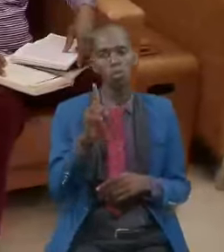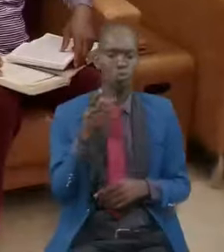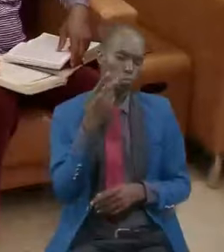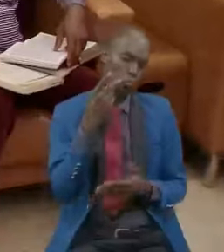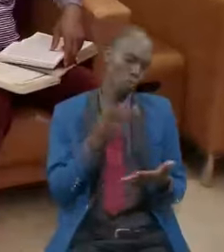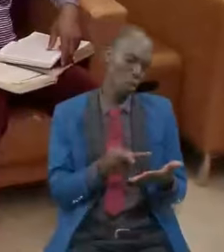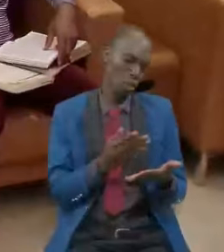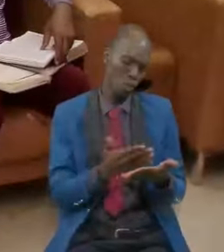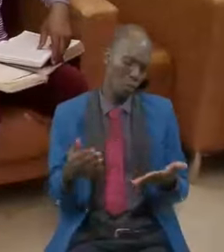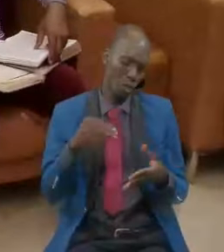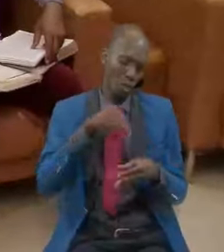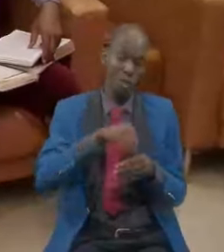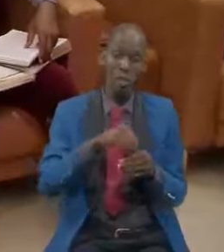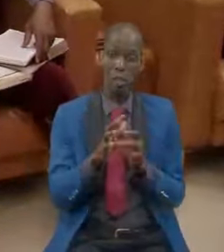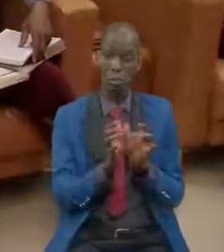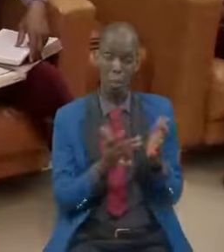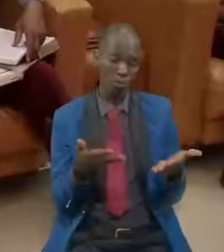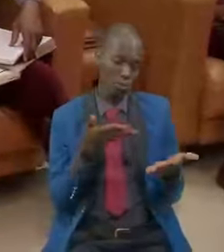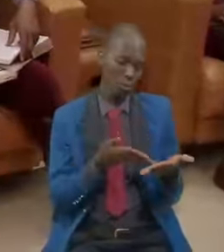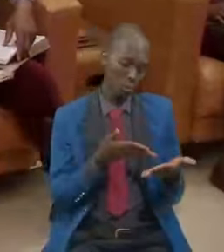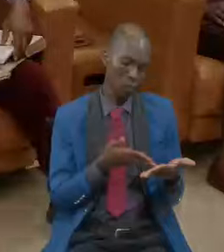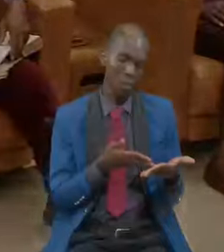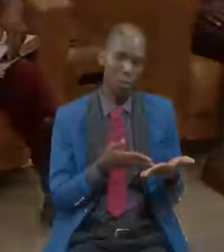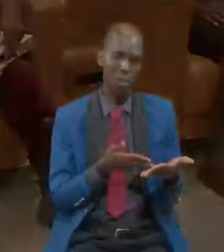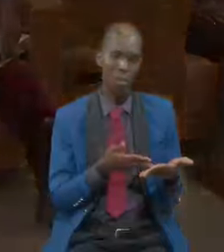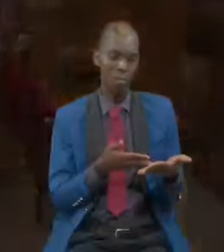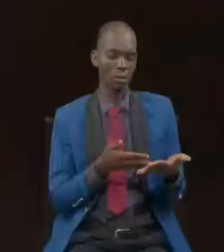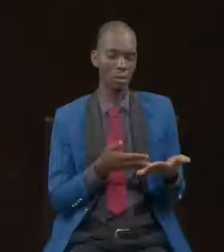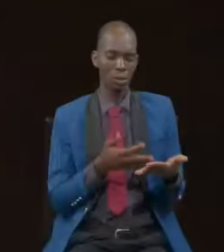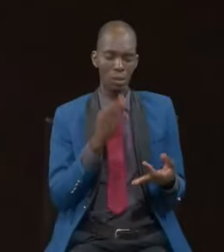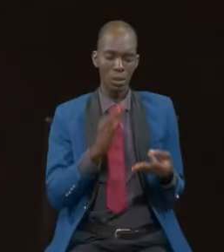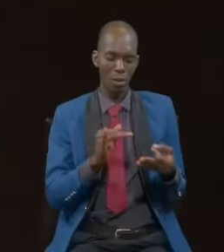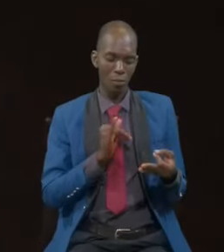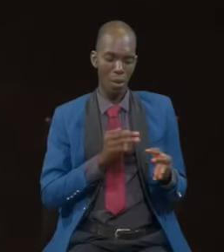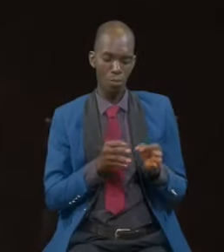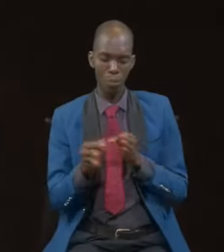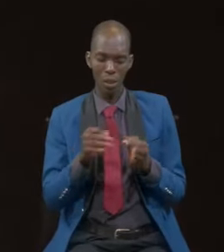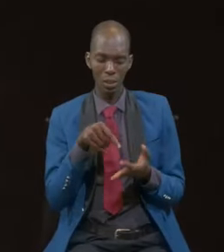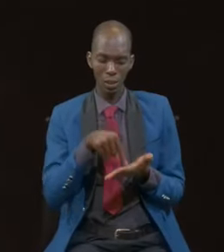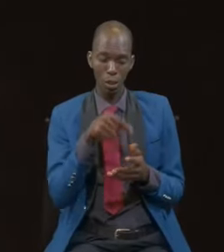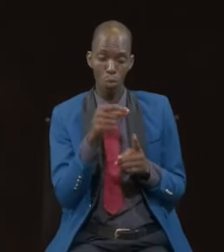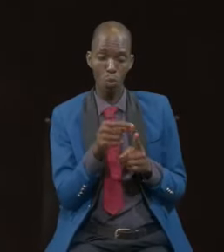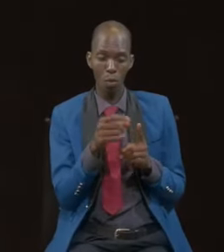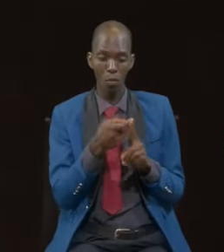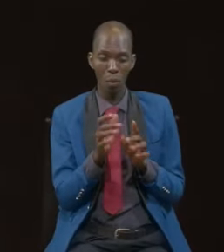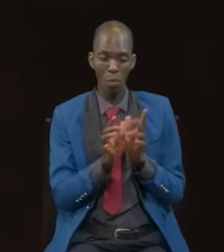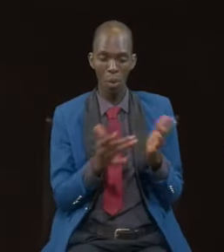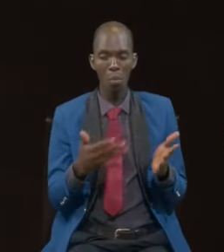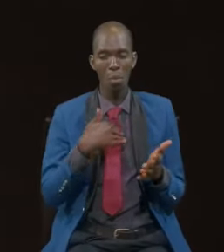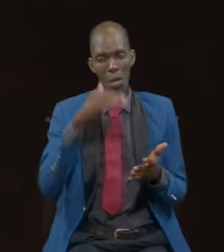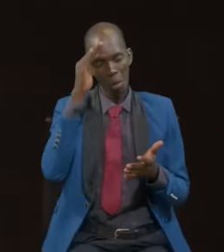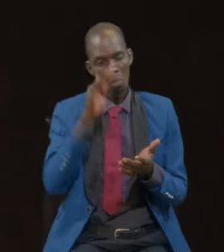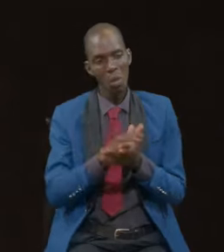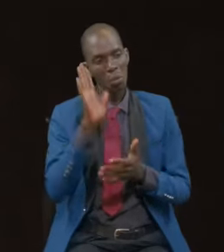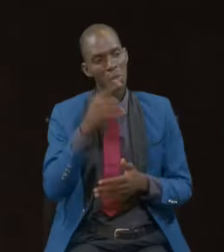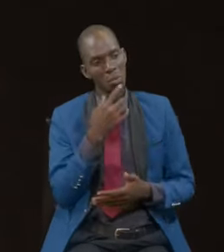Bible, and if I say it the way I should say it, my husband will say, look at that.